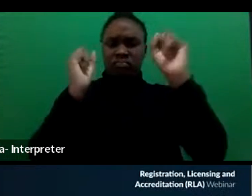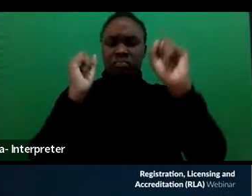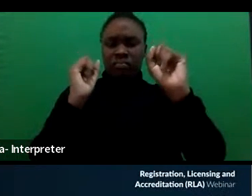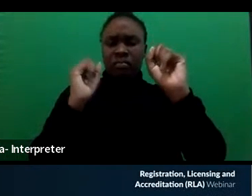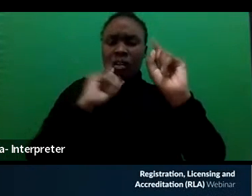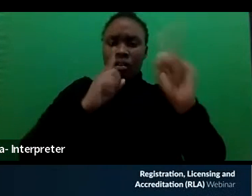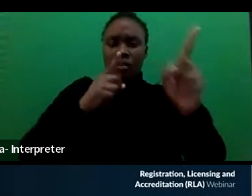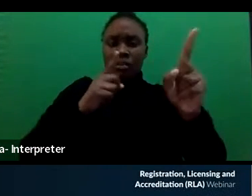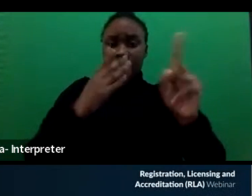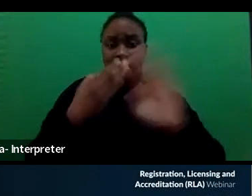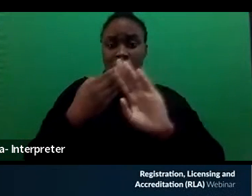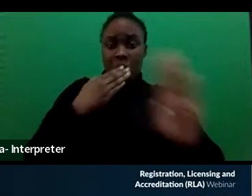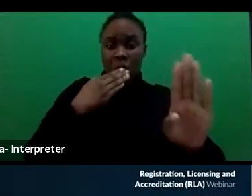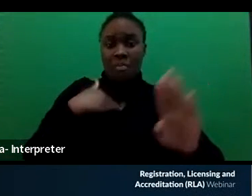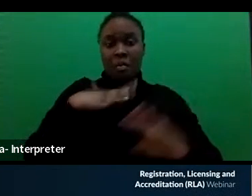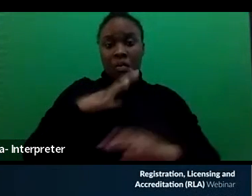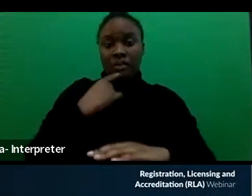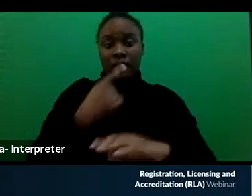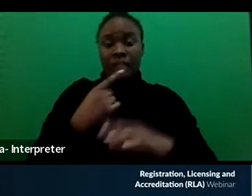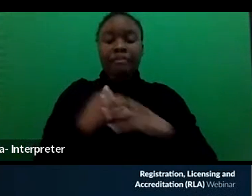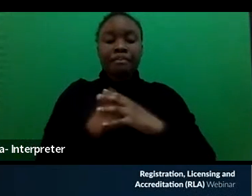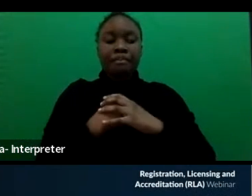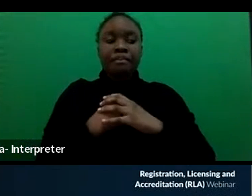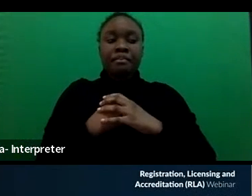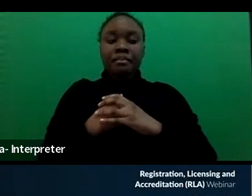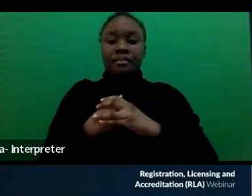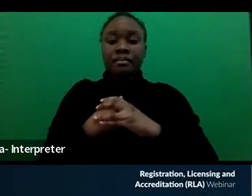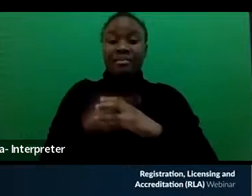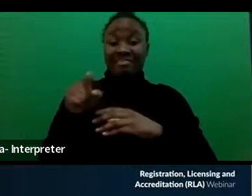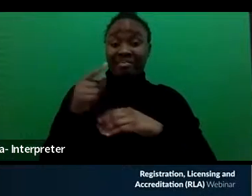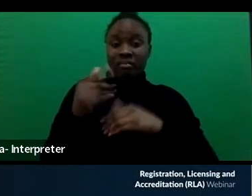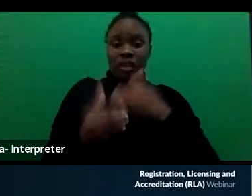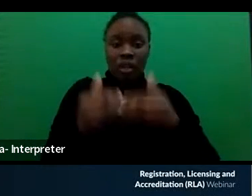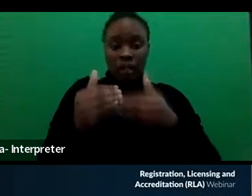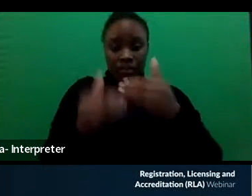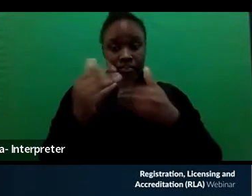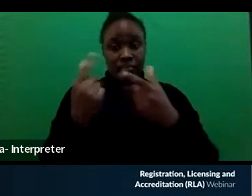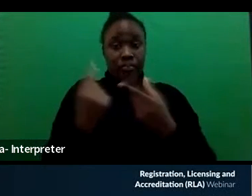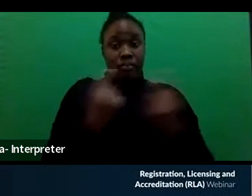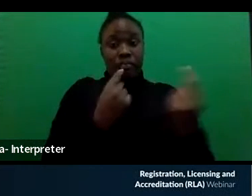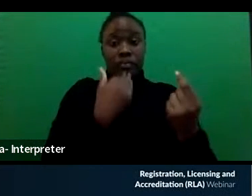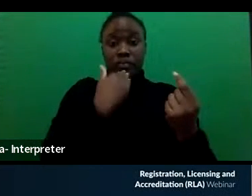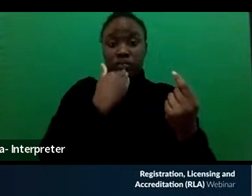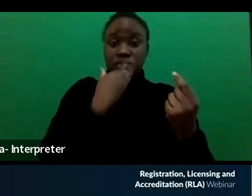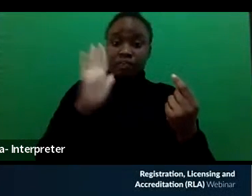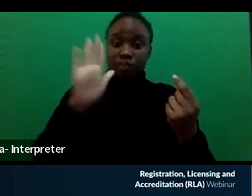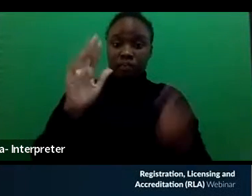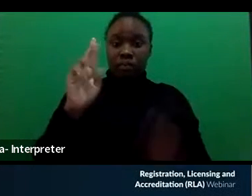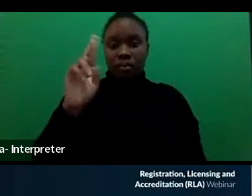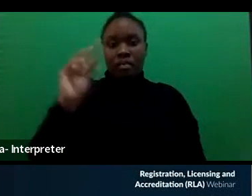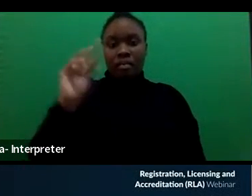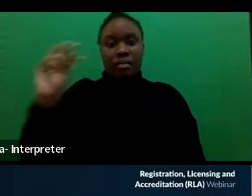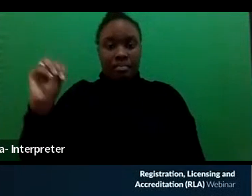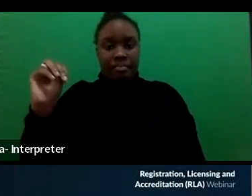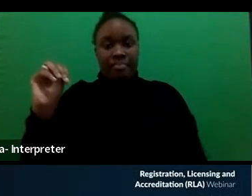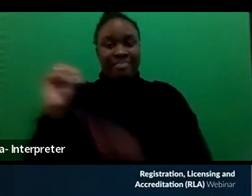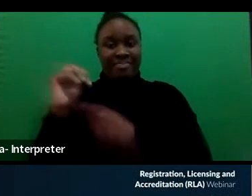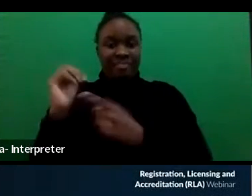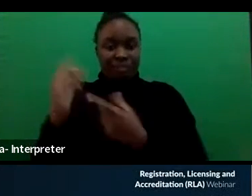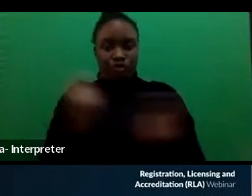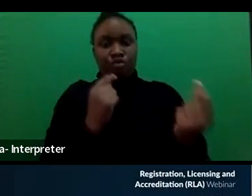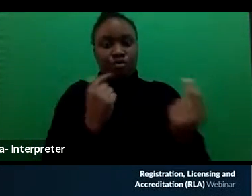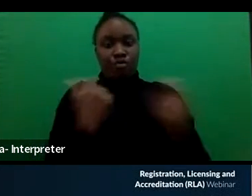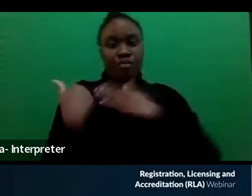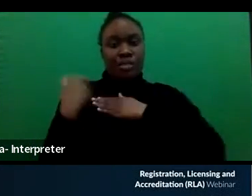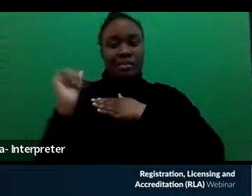itself, actually, that process is done through the RMM, and it's also